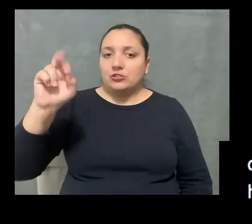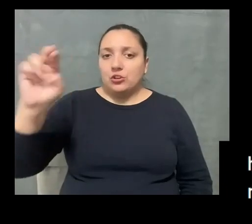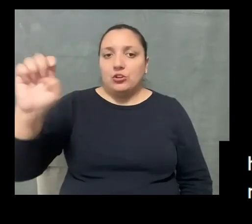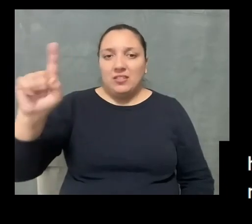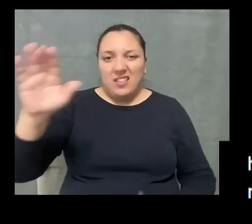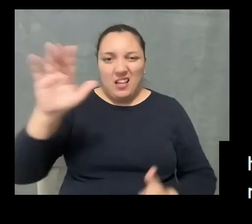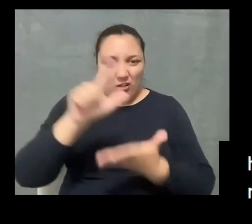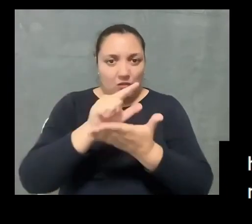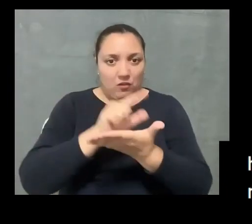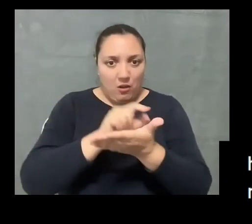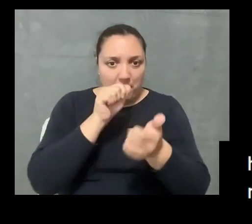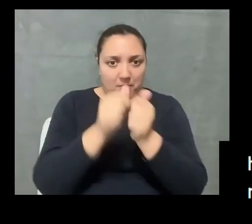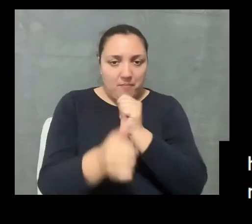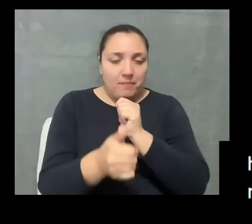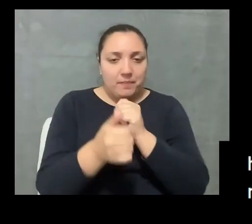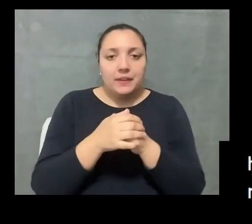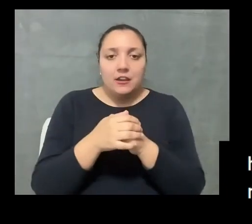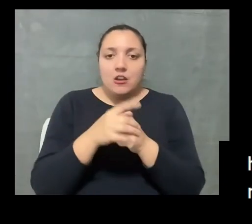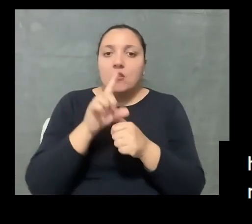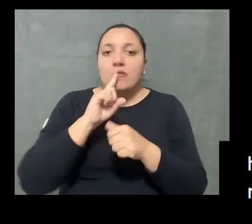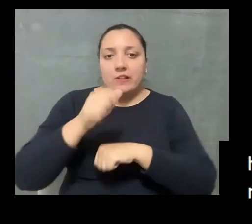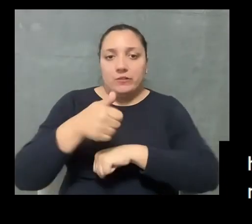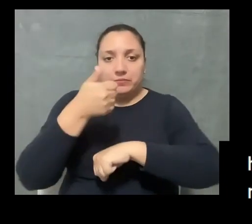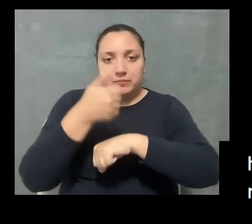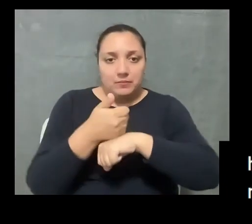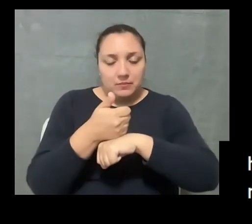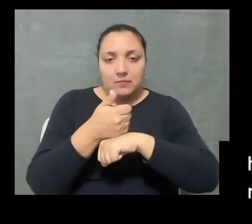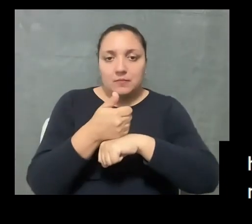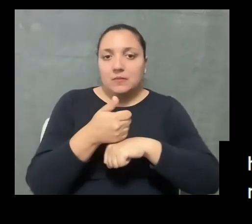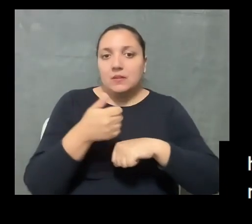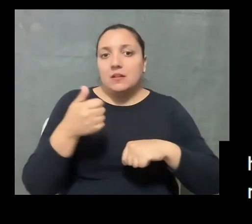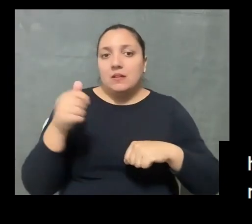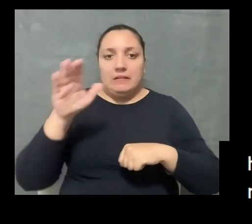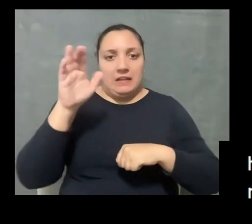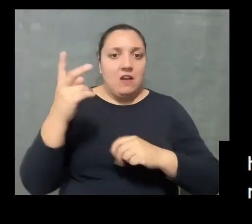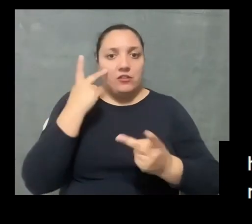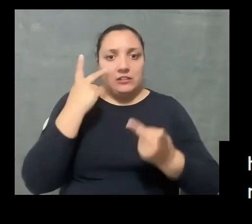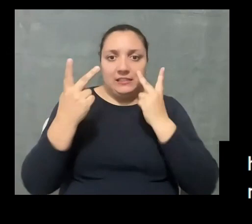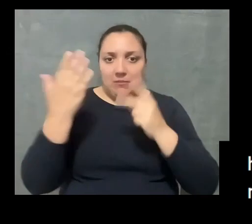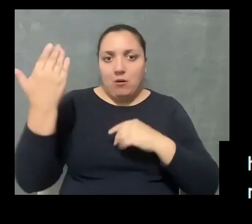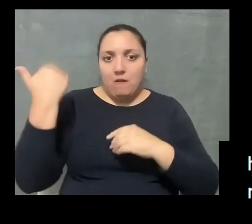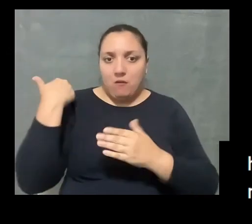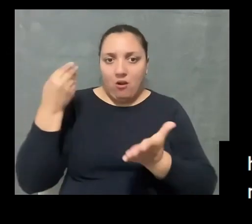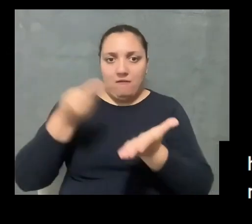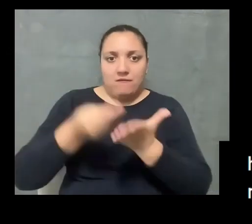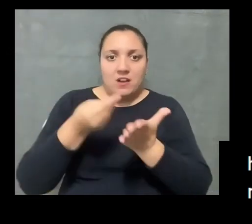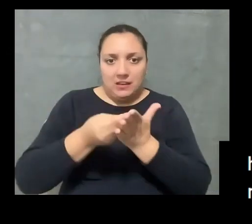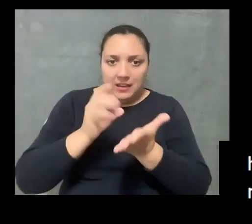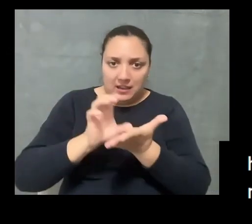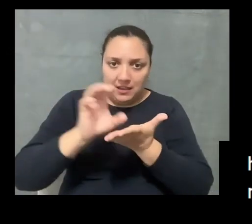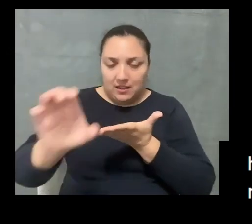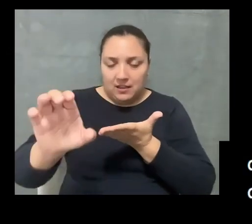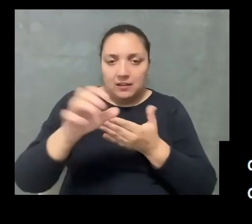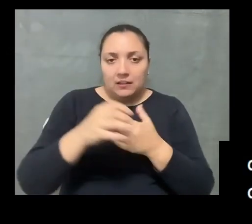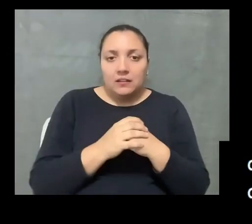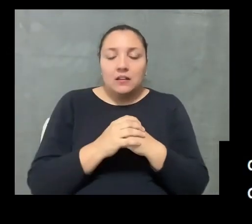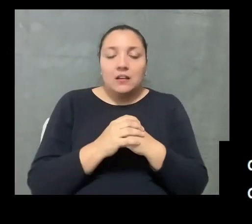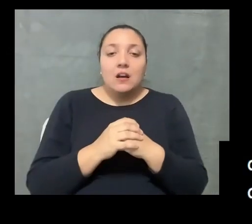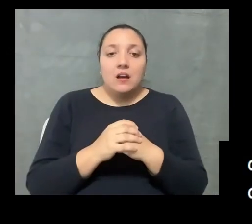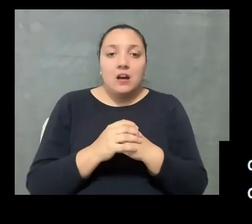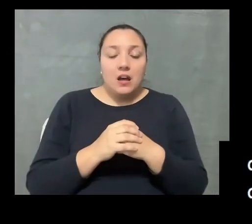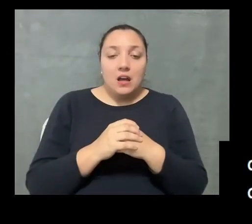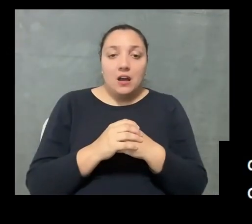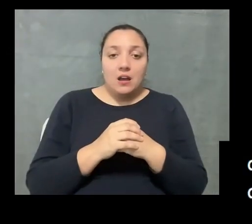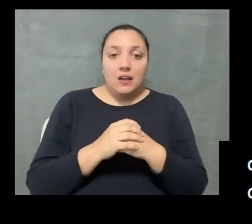bill created unprecedented once in a generation funding to close the digital divide. And as you can see here, we have a